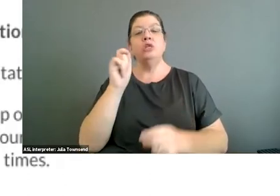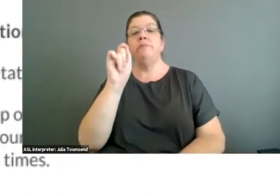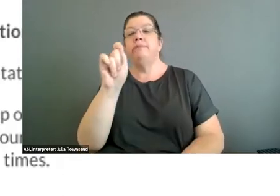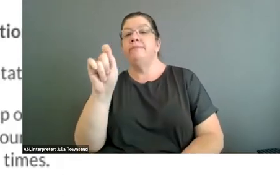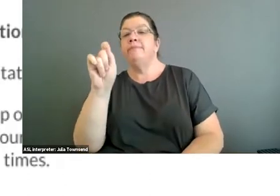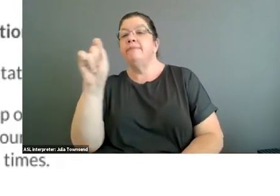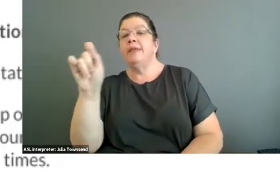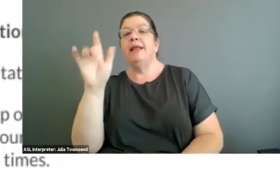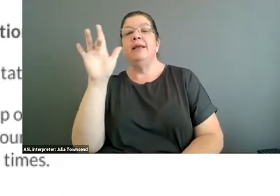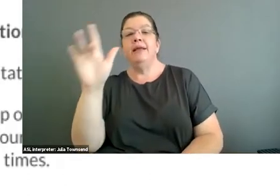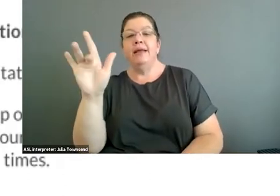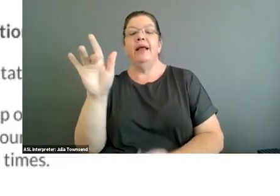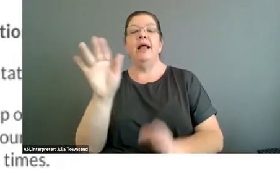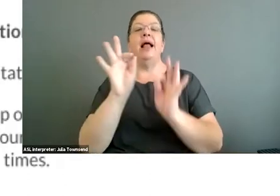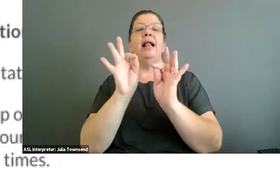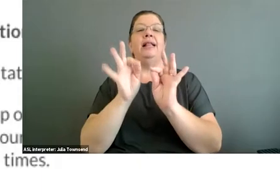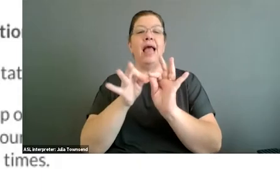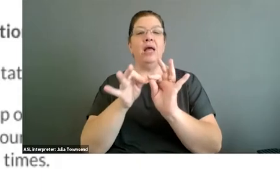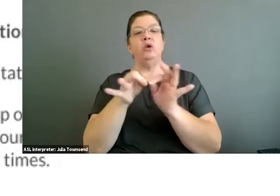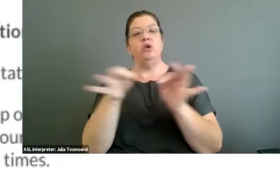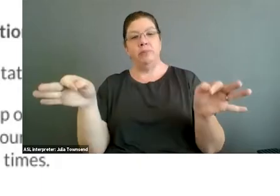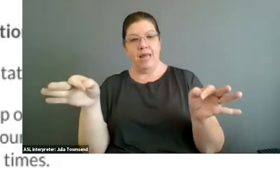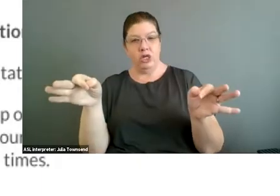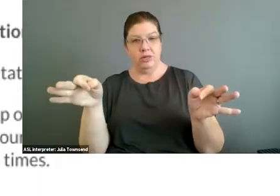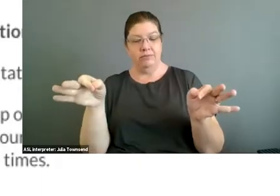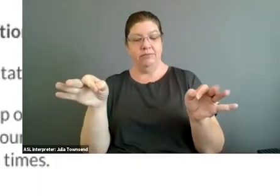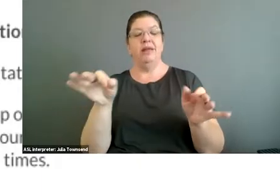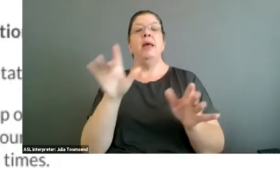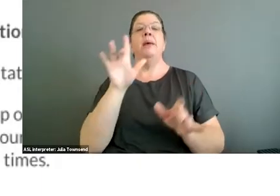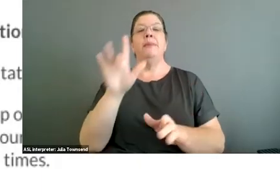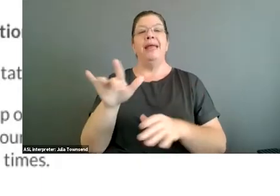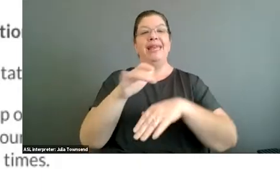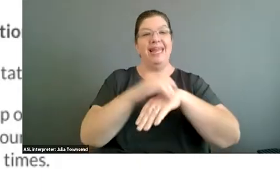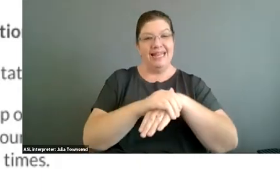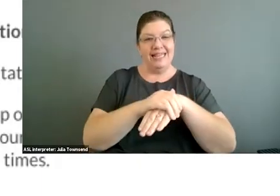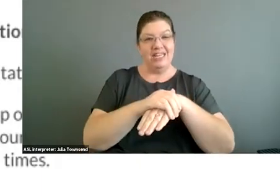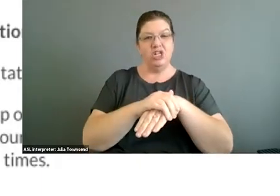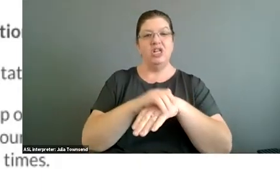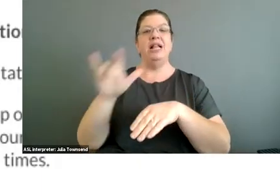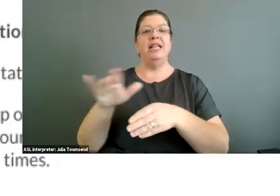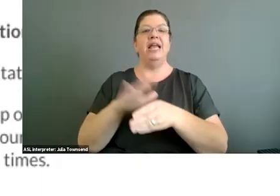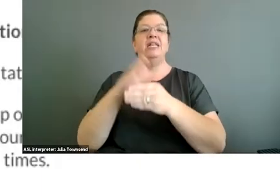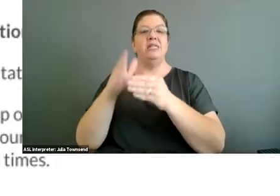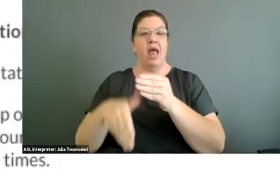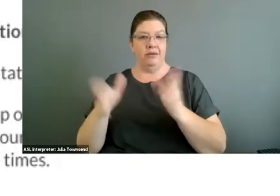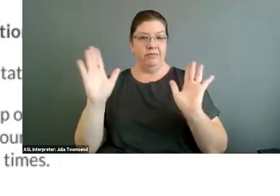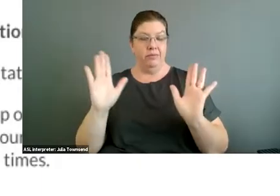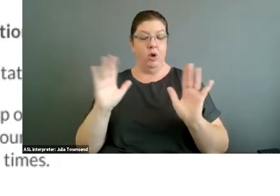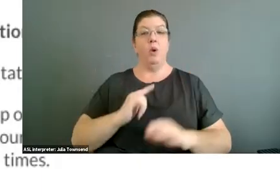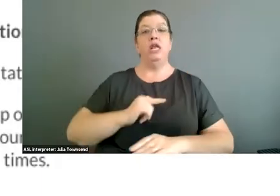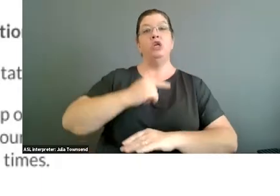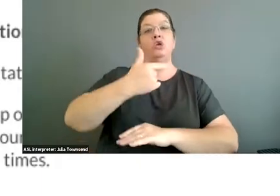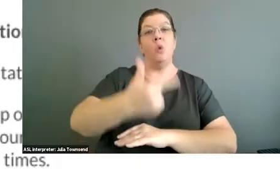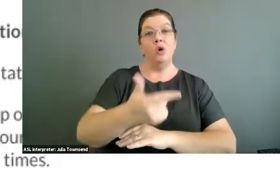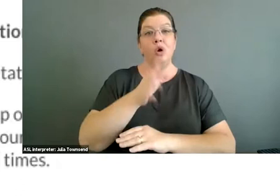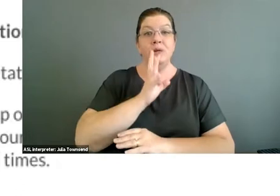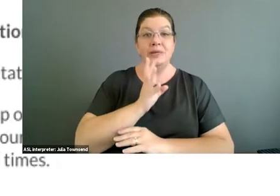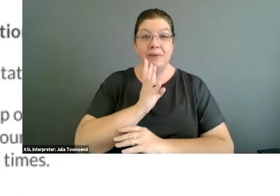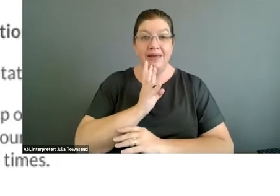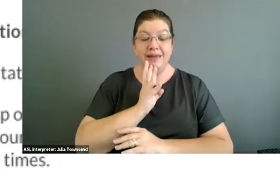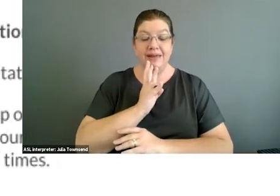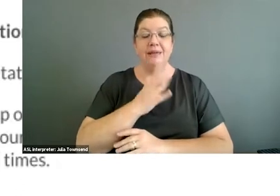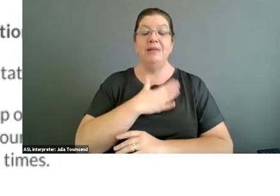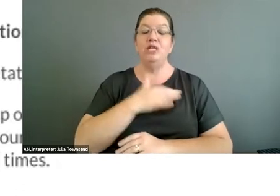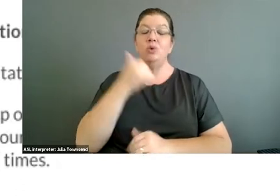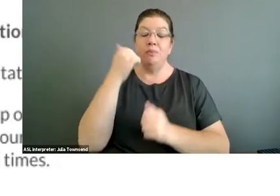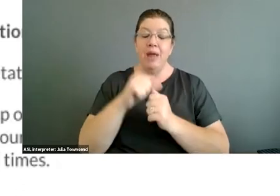and select language interpretation. Then select English and click done. And remember, when it's your turn to speak, please remember